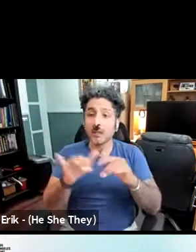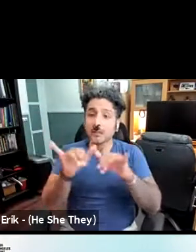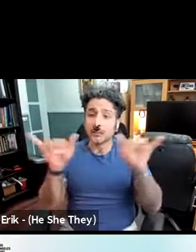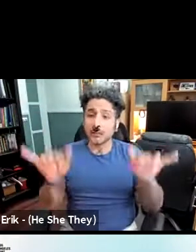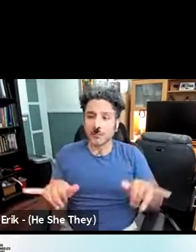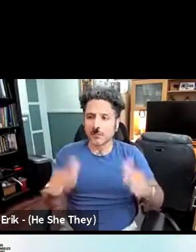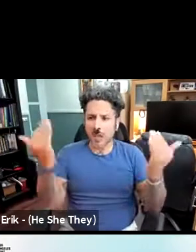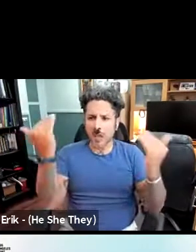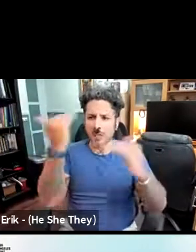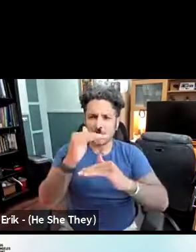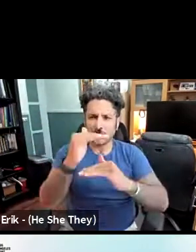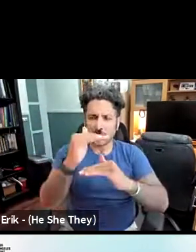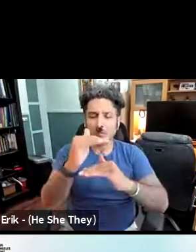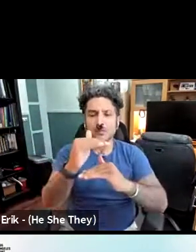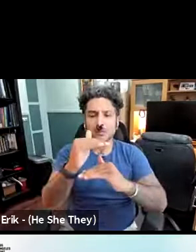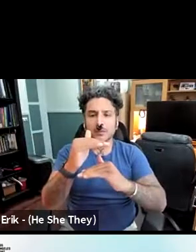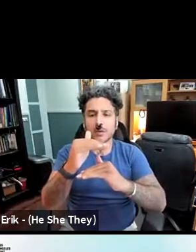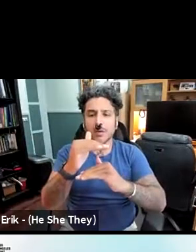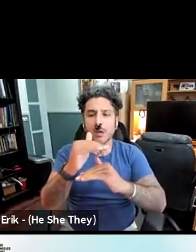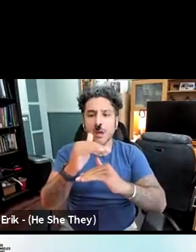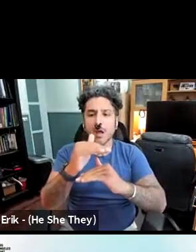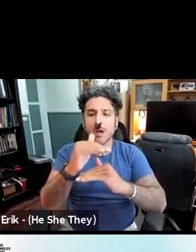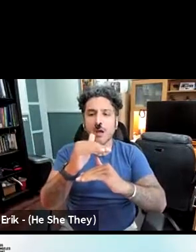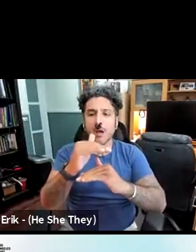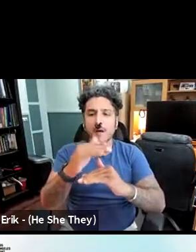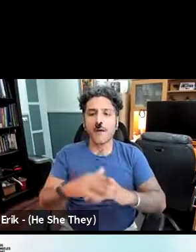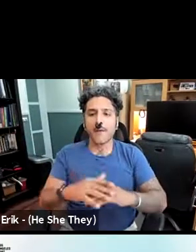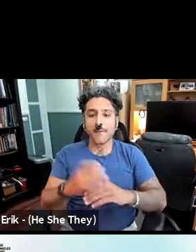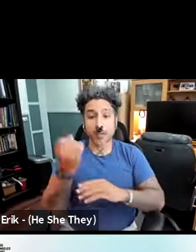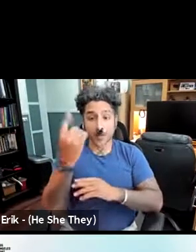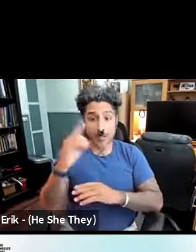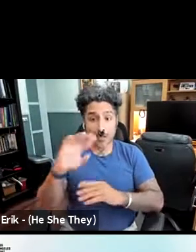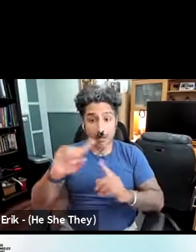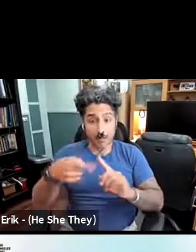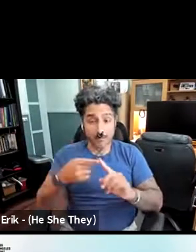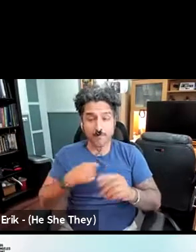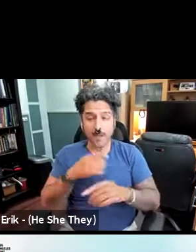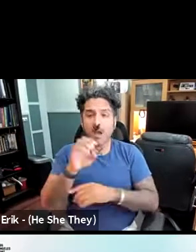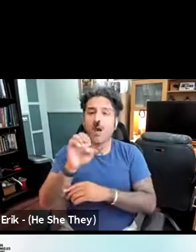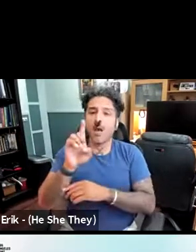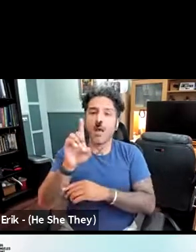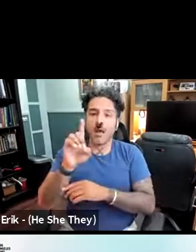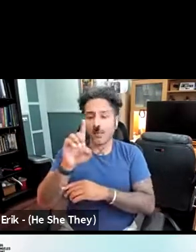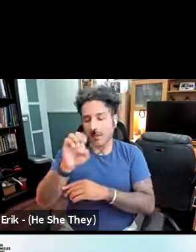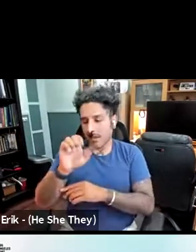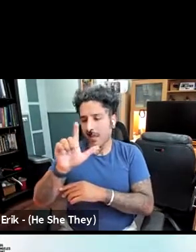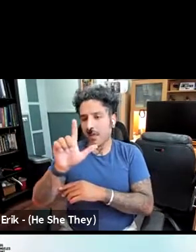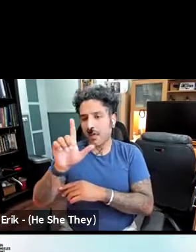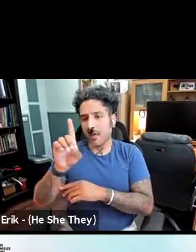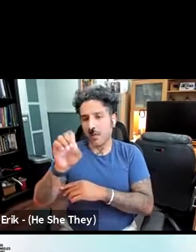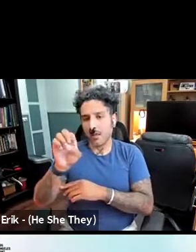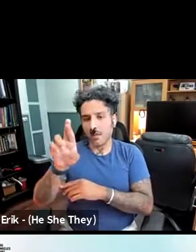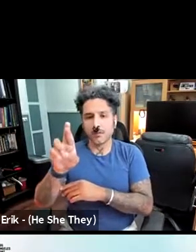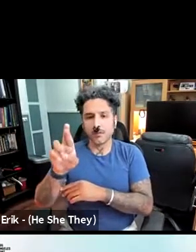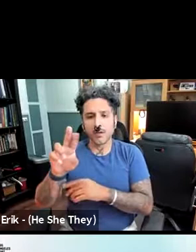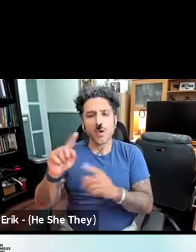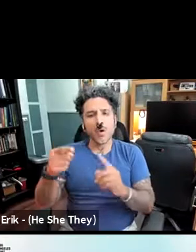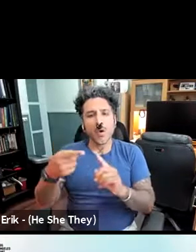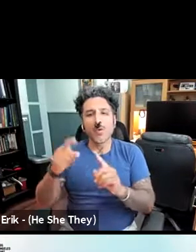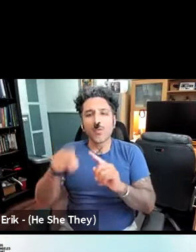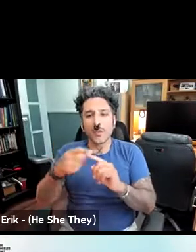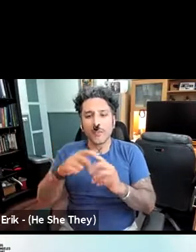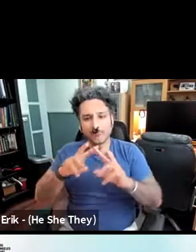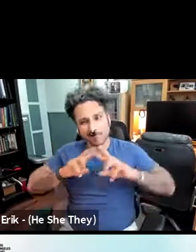limit the scope upon which we can see ourselves, and we have to step out of to see ourselves.